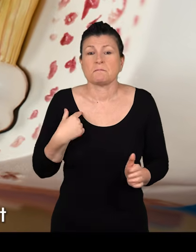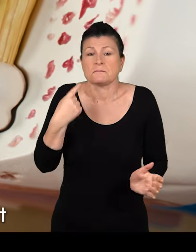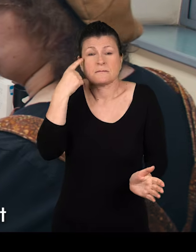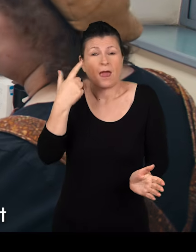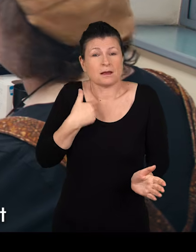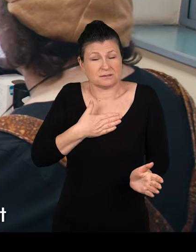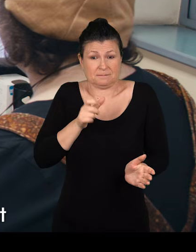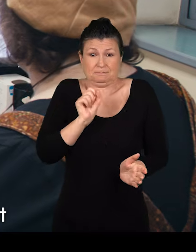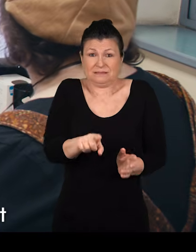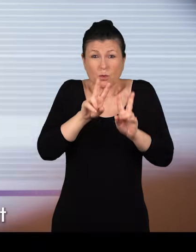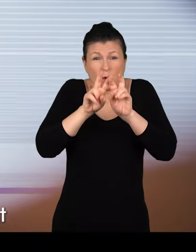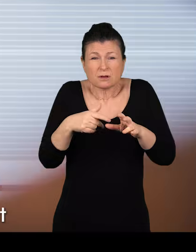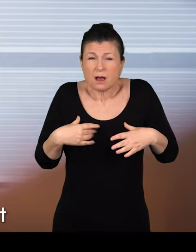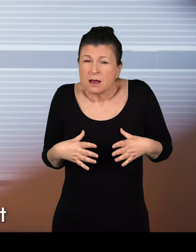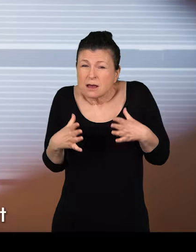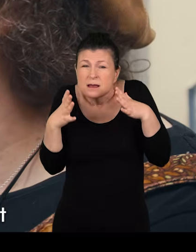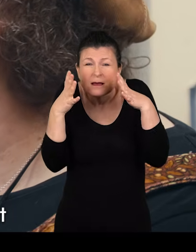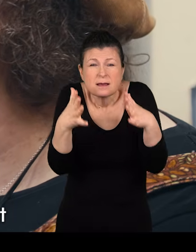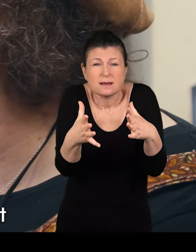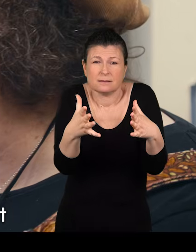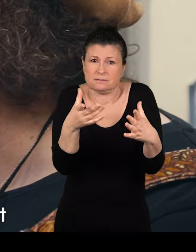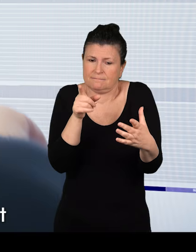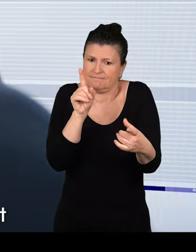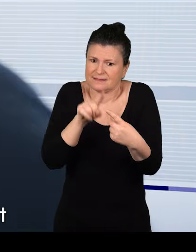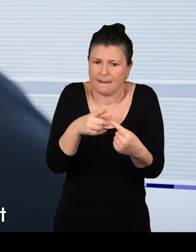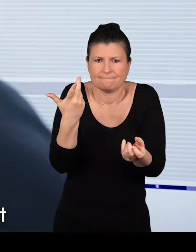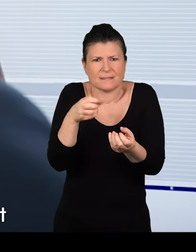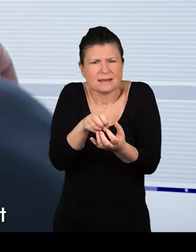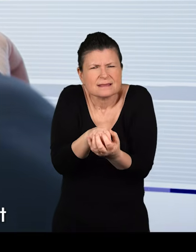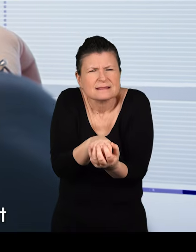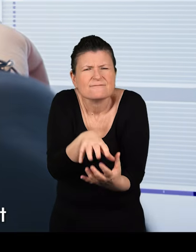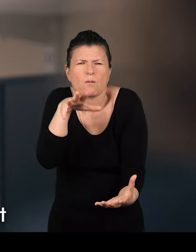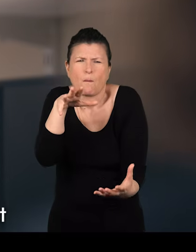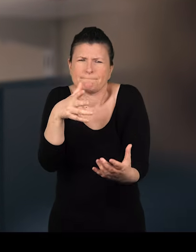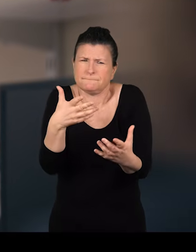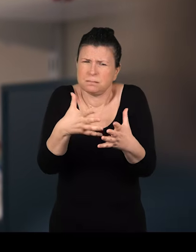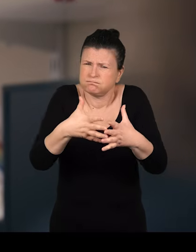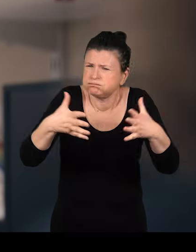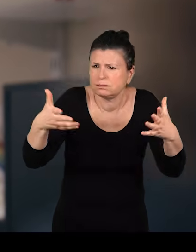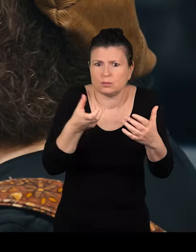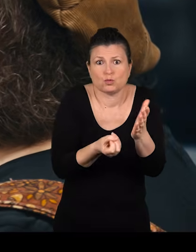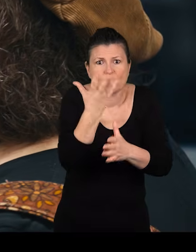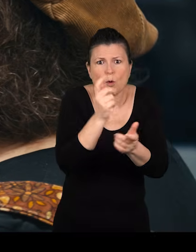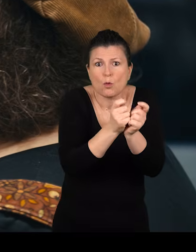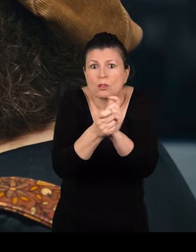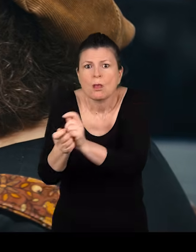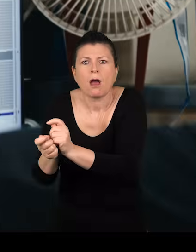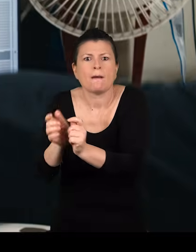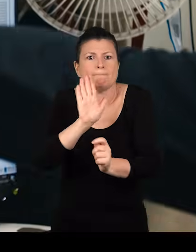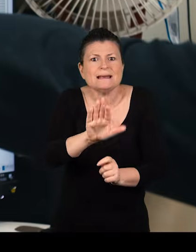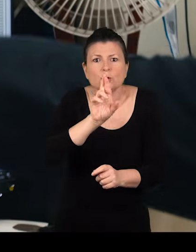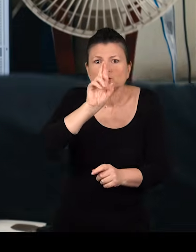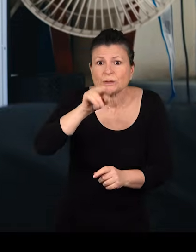I think my major contribution to the field has been to develop very large numbers of new